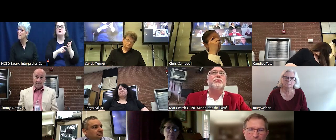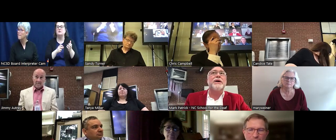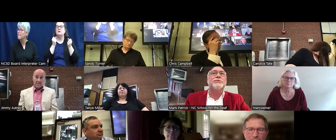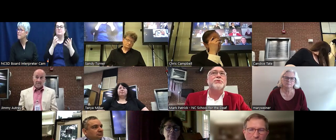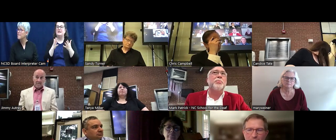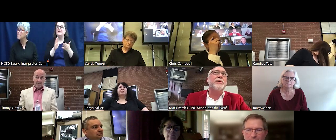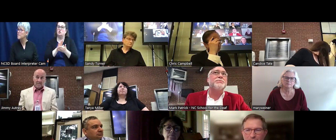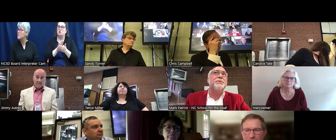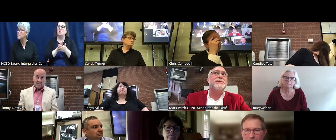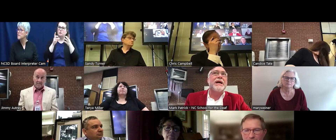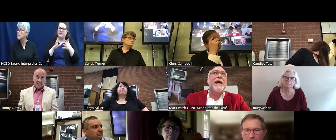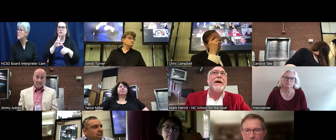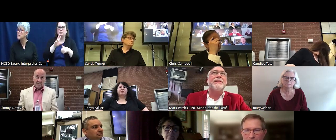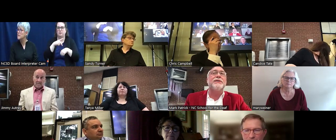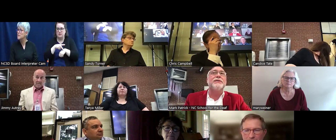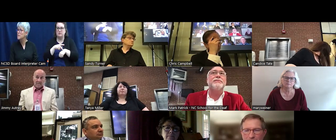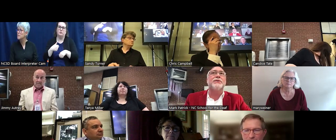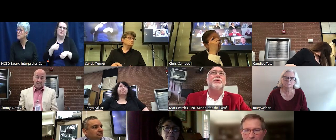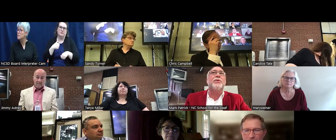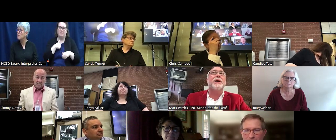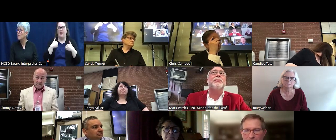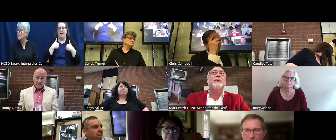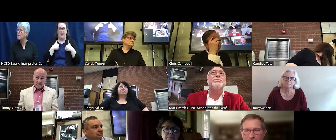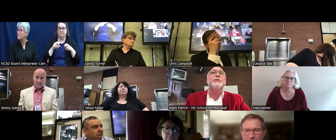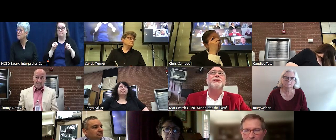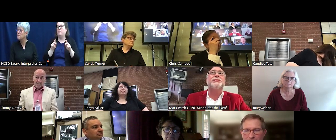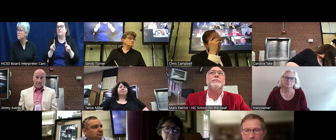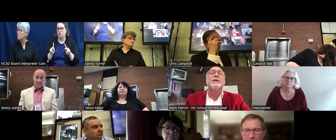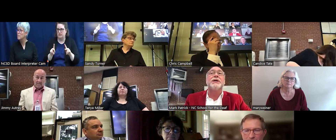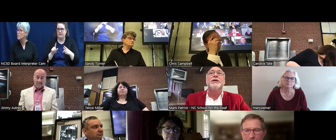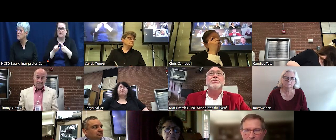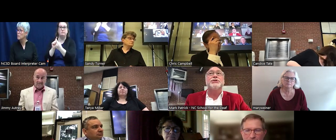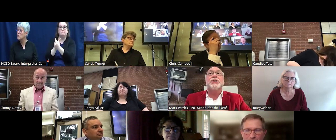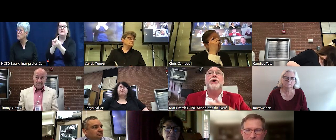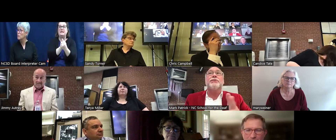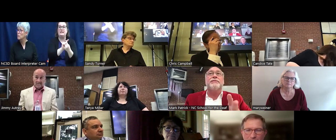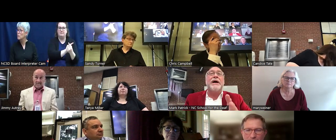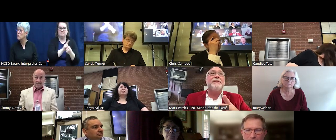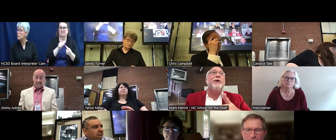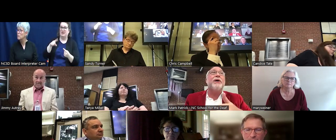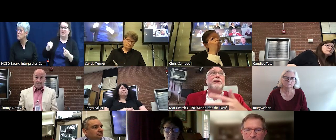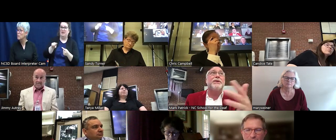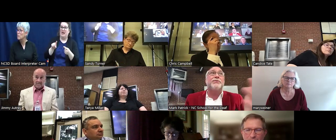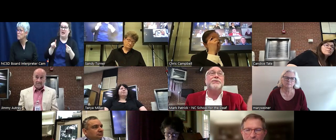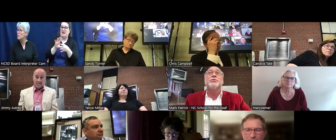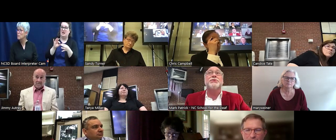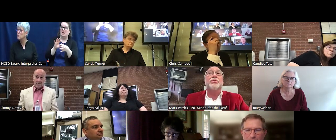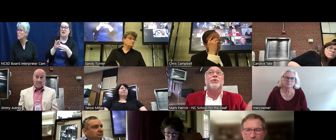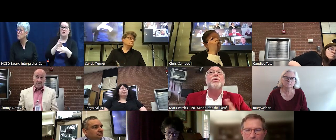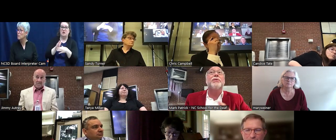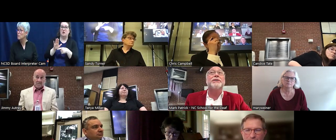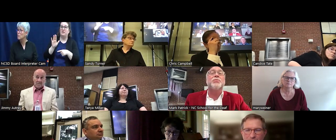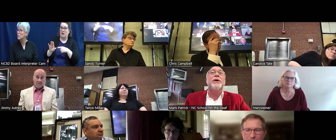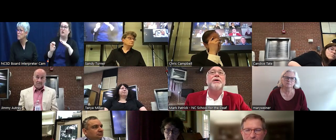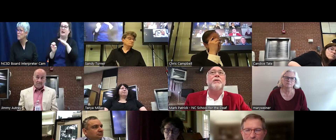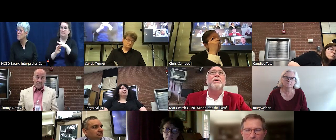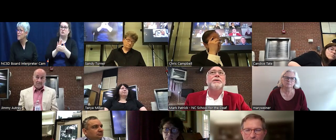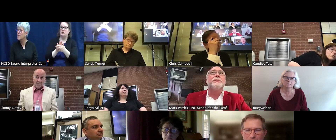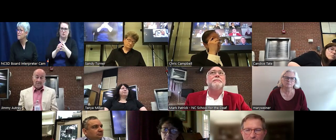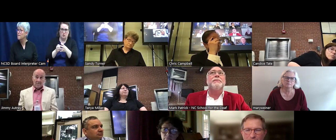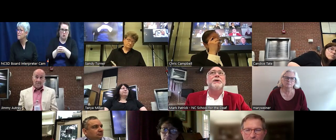school directors and principals that I had the great opportunity to meet shared that their elementary schools are growing as